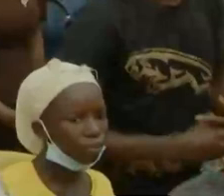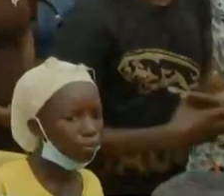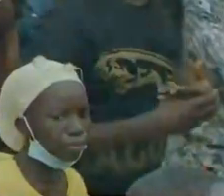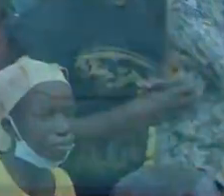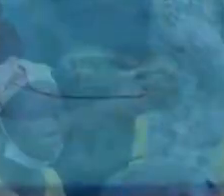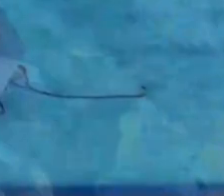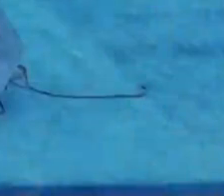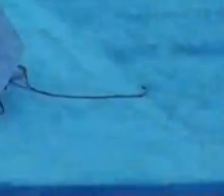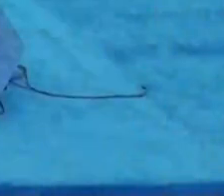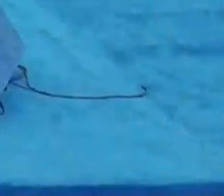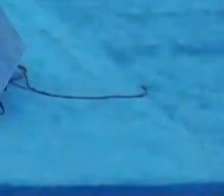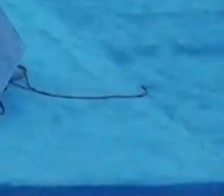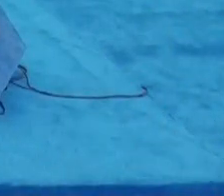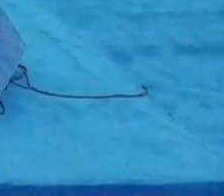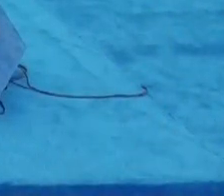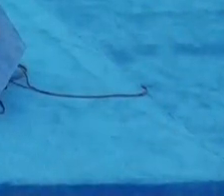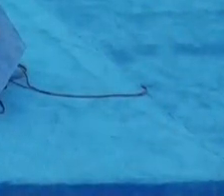Great morning.